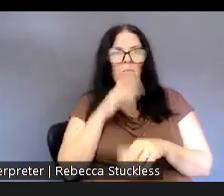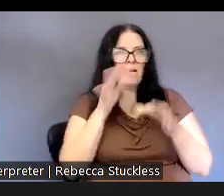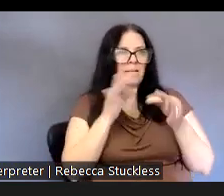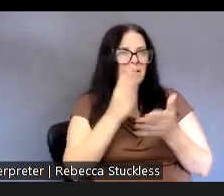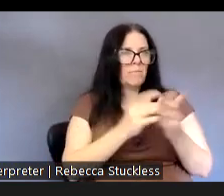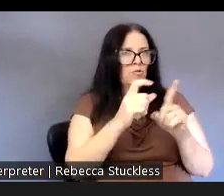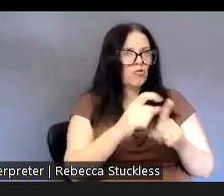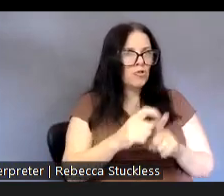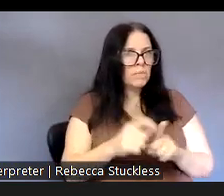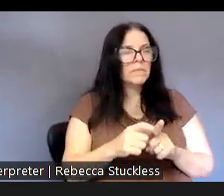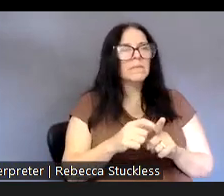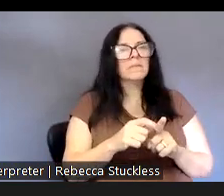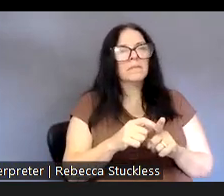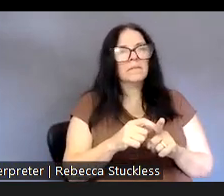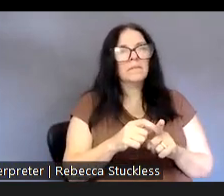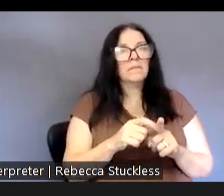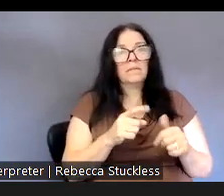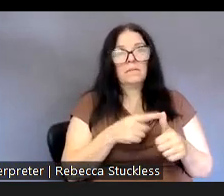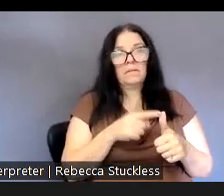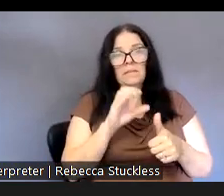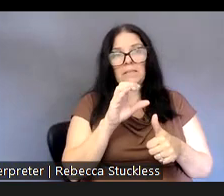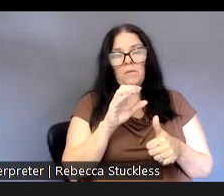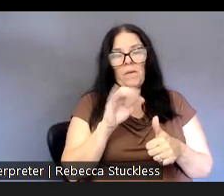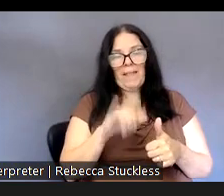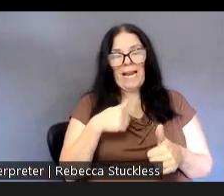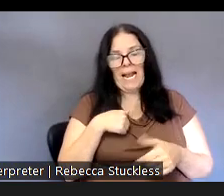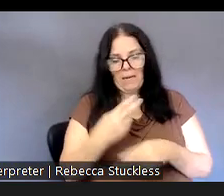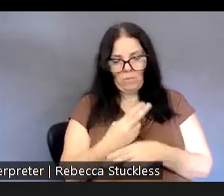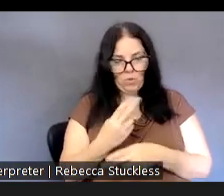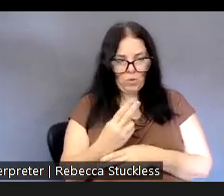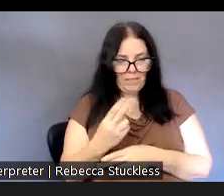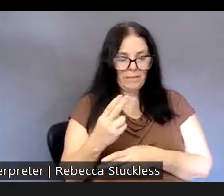we're tossing around here, or that I'm tossing around here.